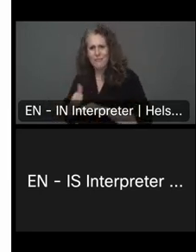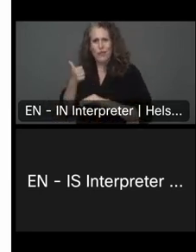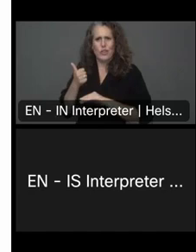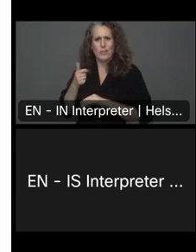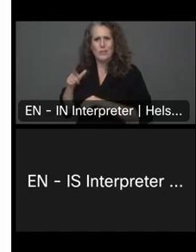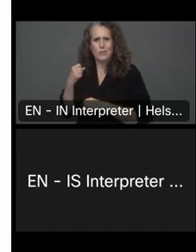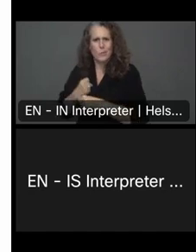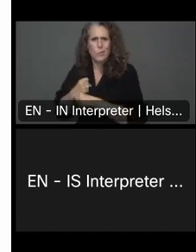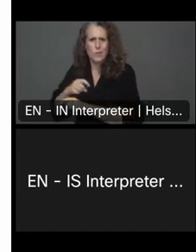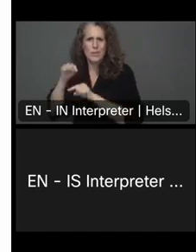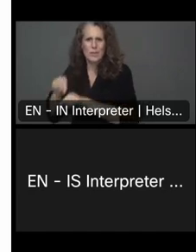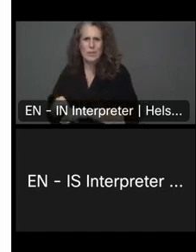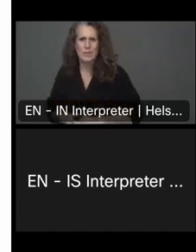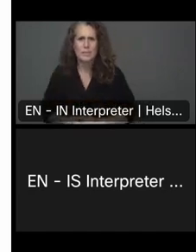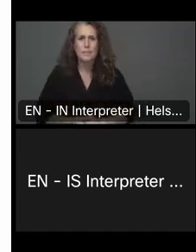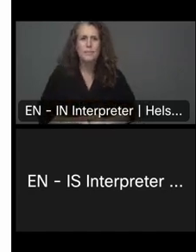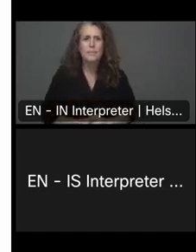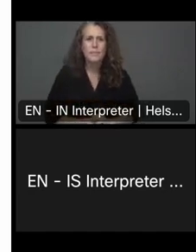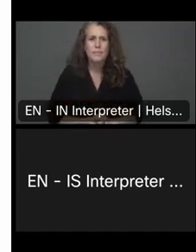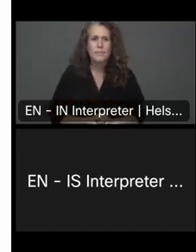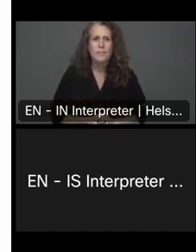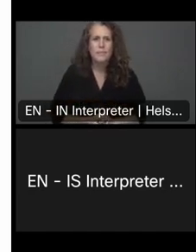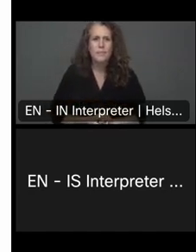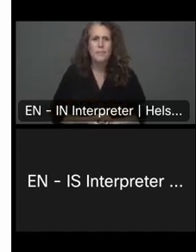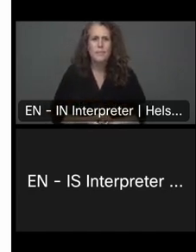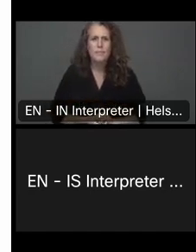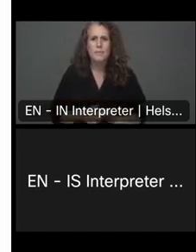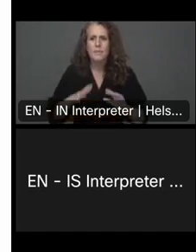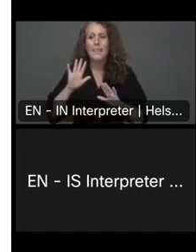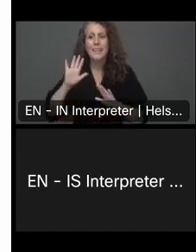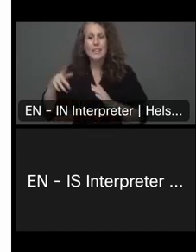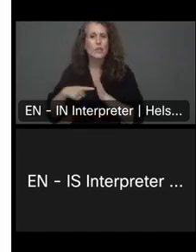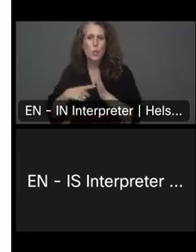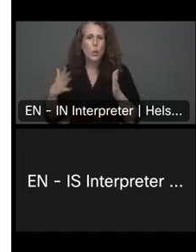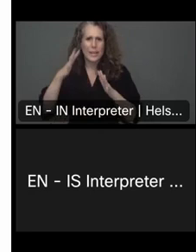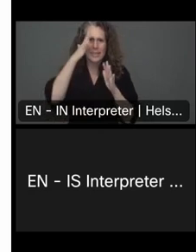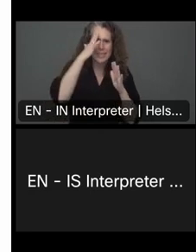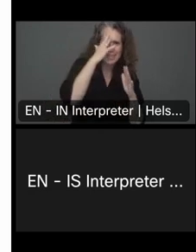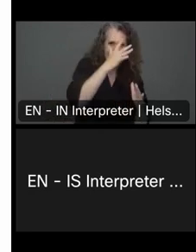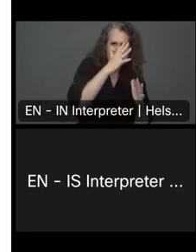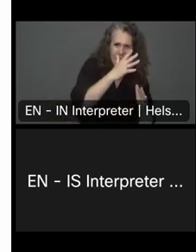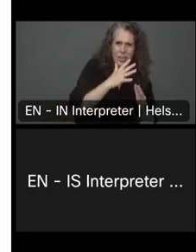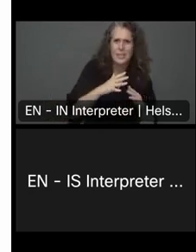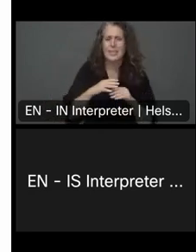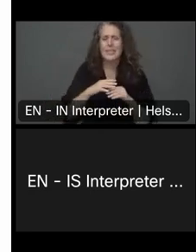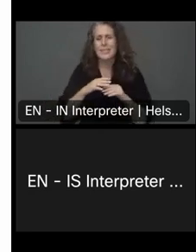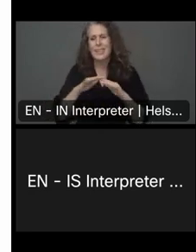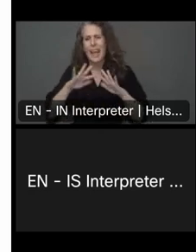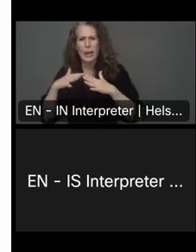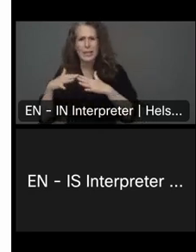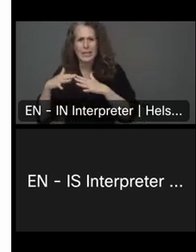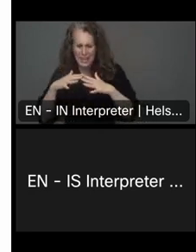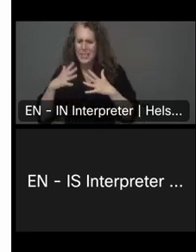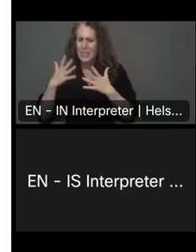Gricean principles are sometimes in tension with one and how this tension is often systematically